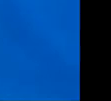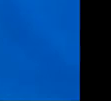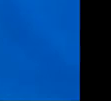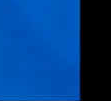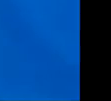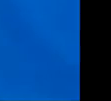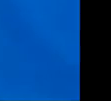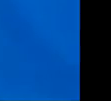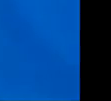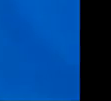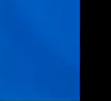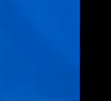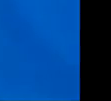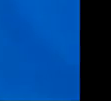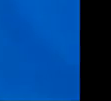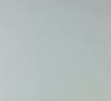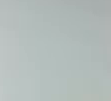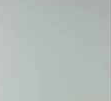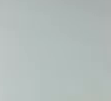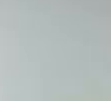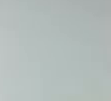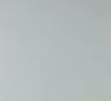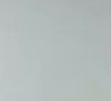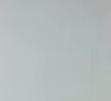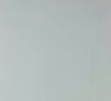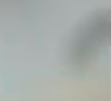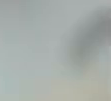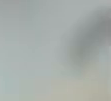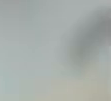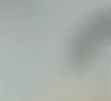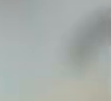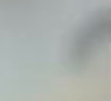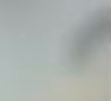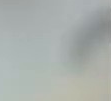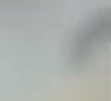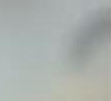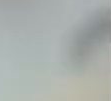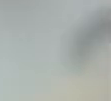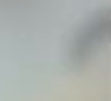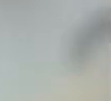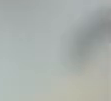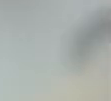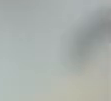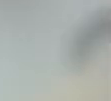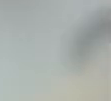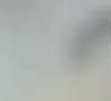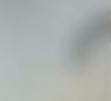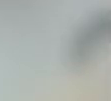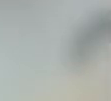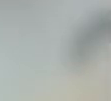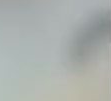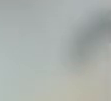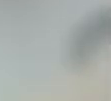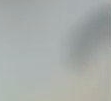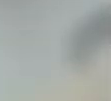in various different ways is that power also of the post-secondary settings and spaces to those education pieces, right?